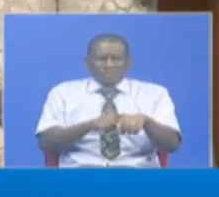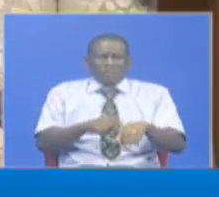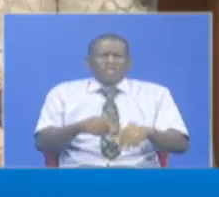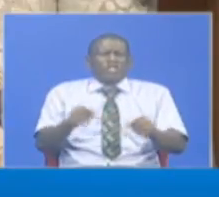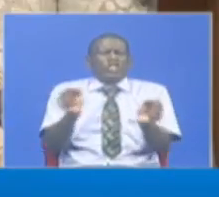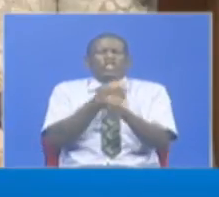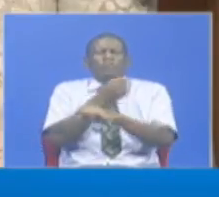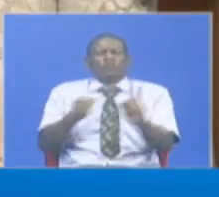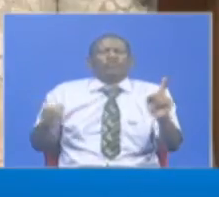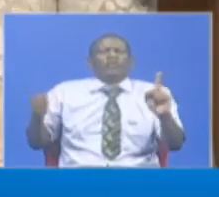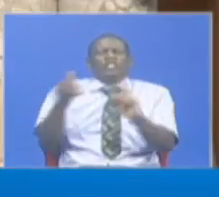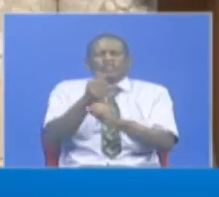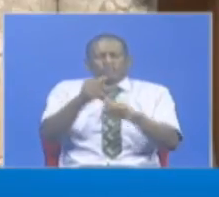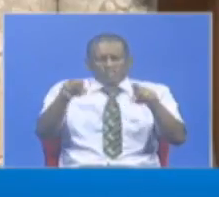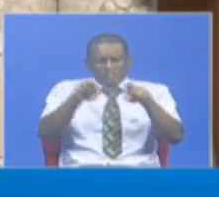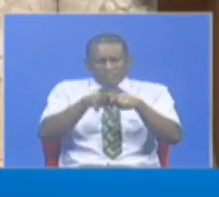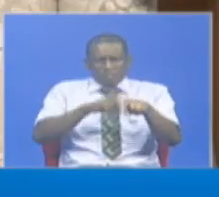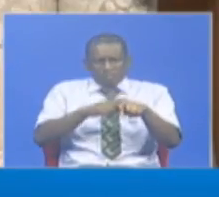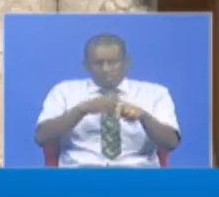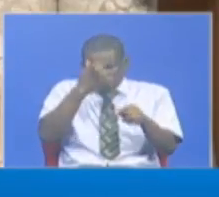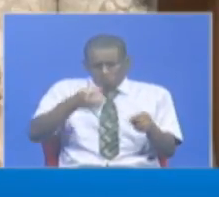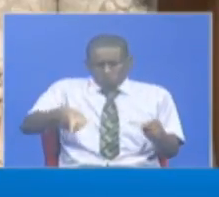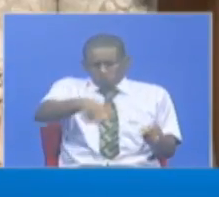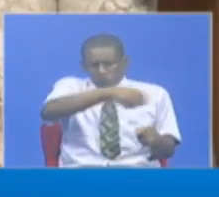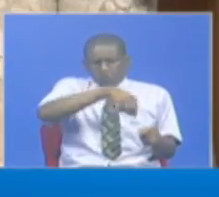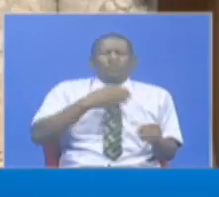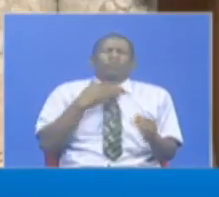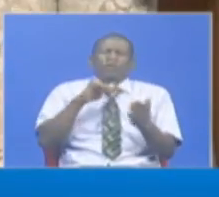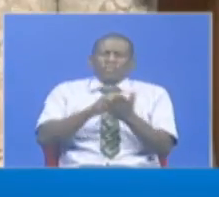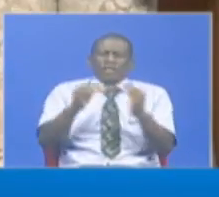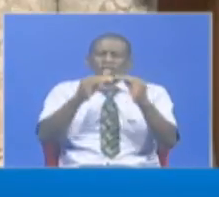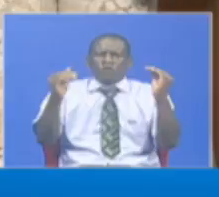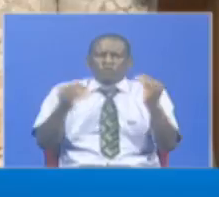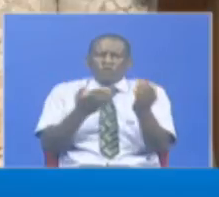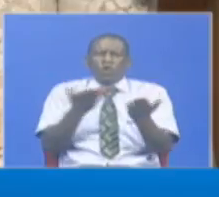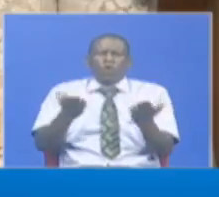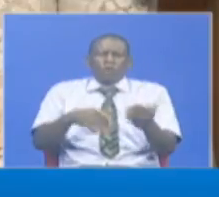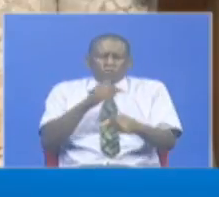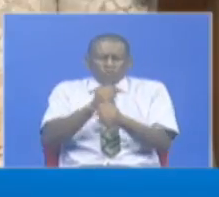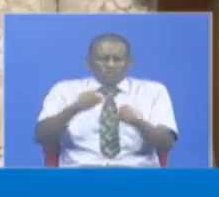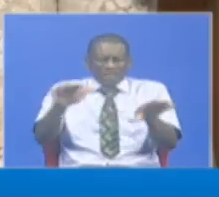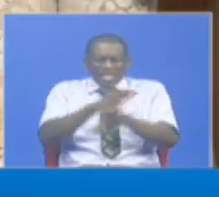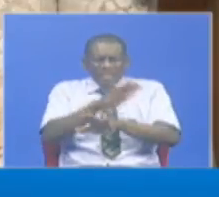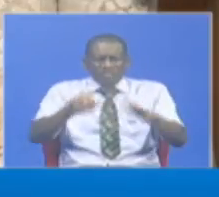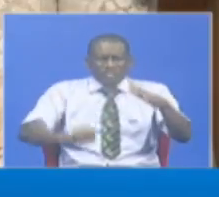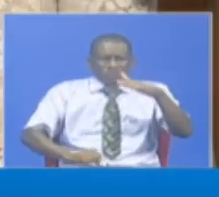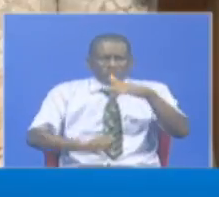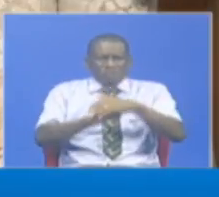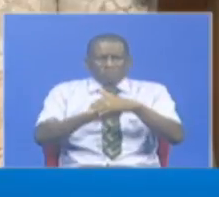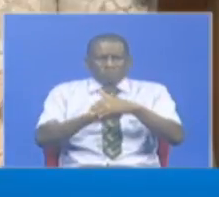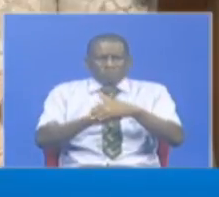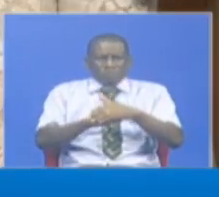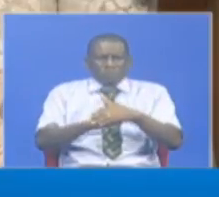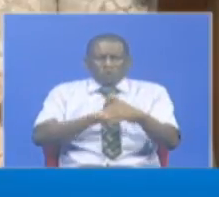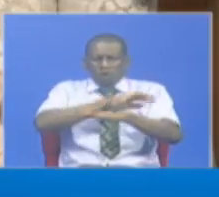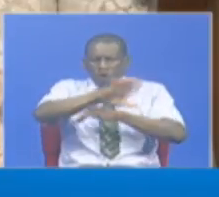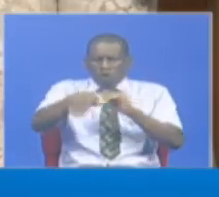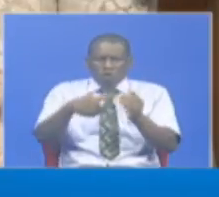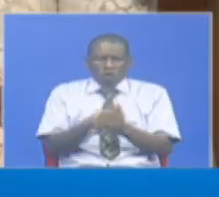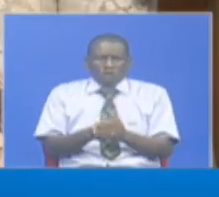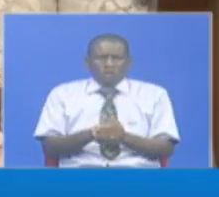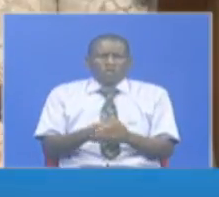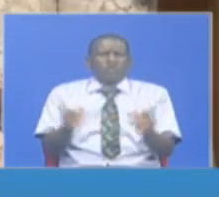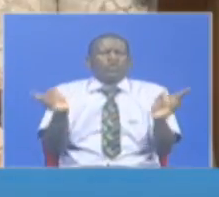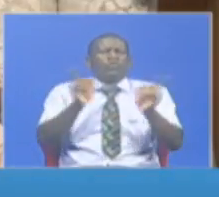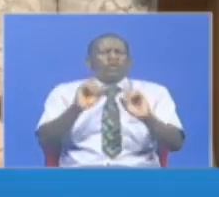achieved at the same time because we want that equity where you are doing every effort to support, but across board. We may not be